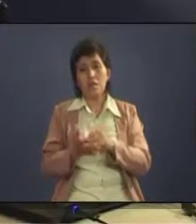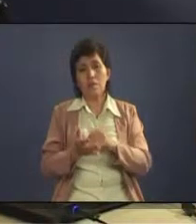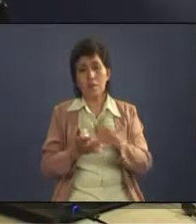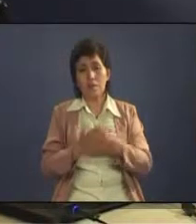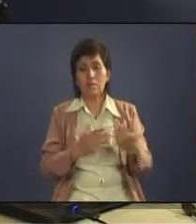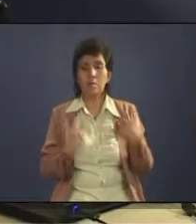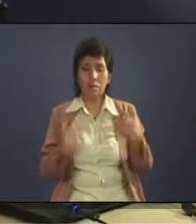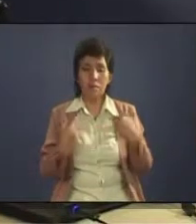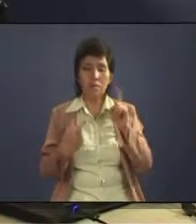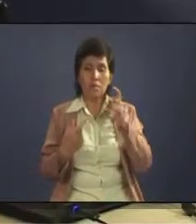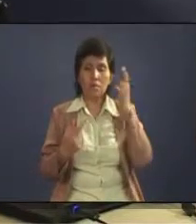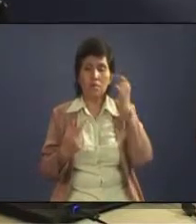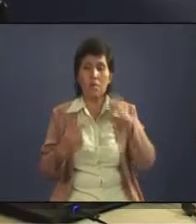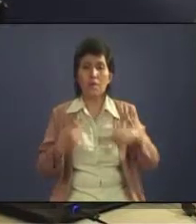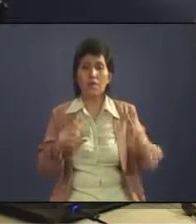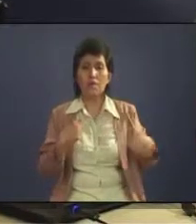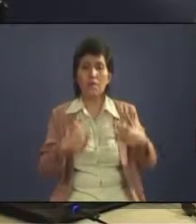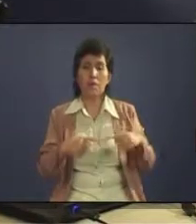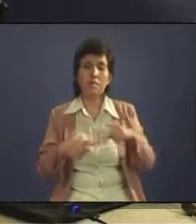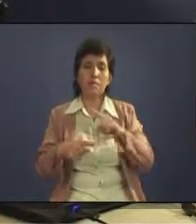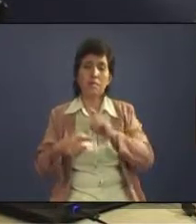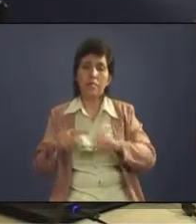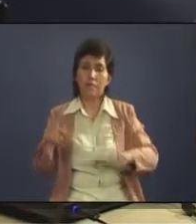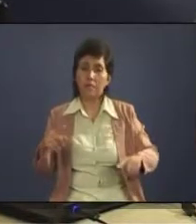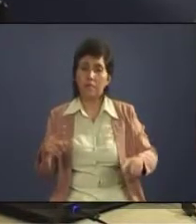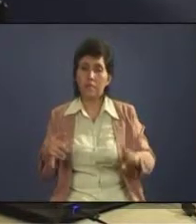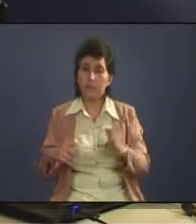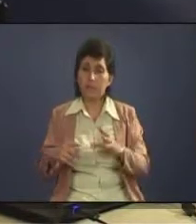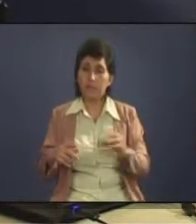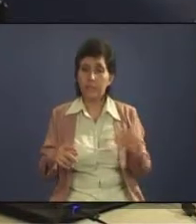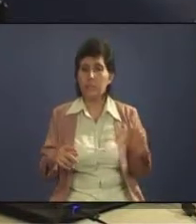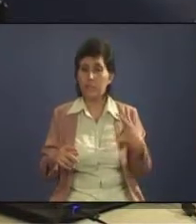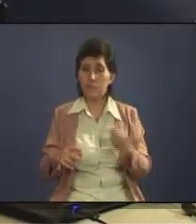fight among us. Okay, we can